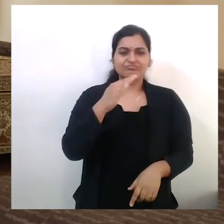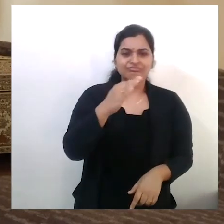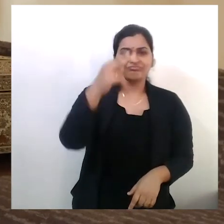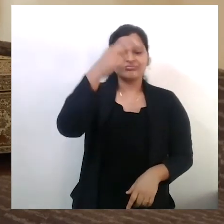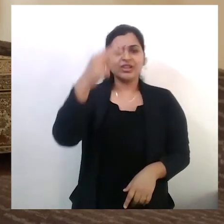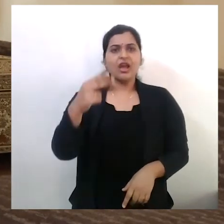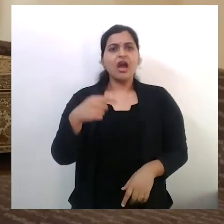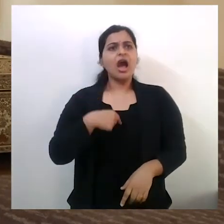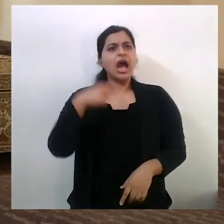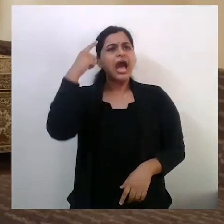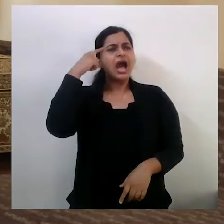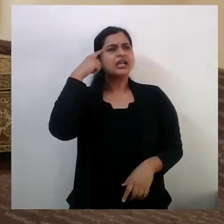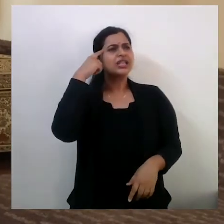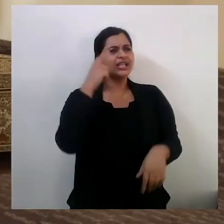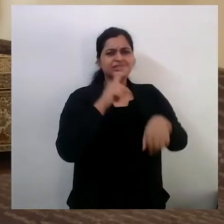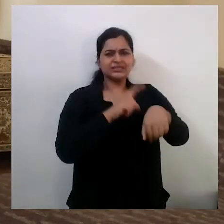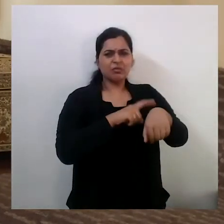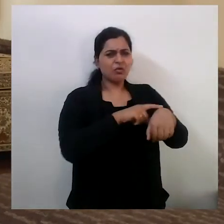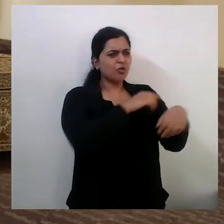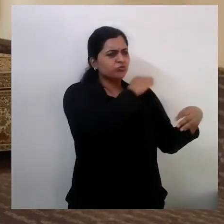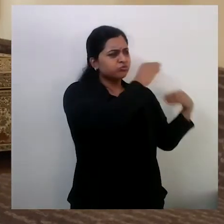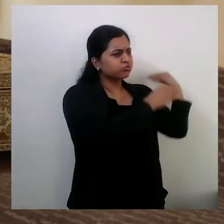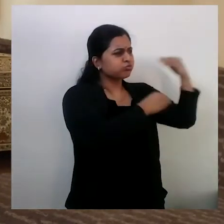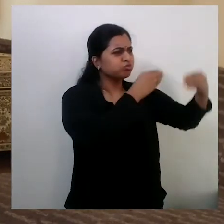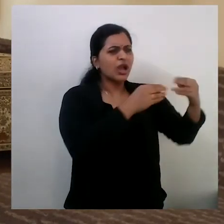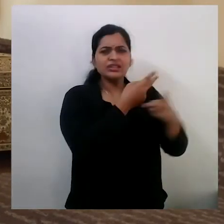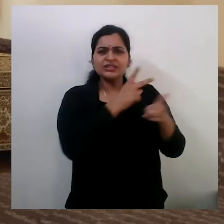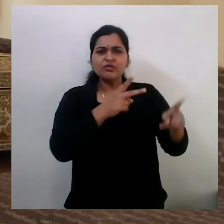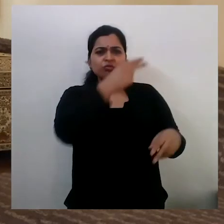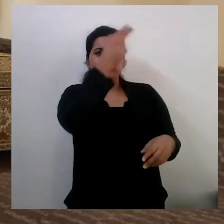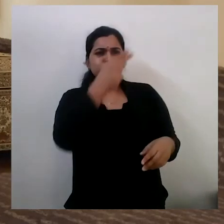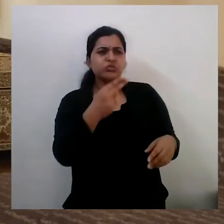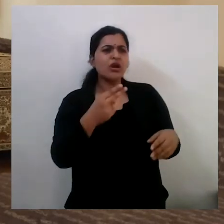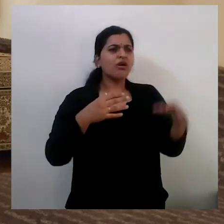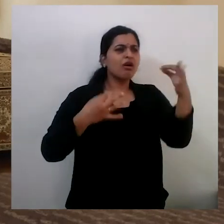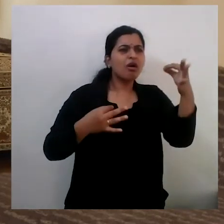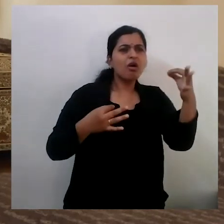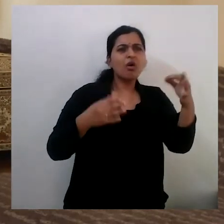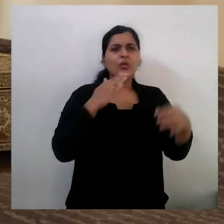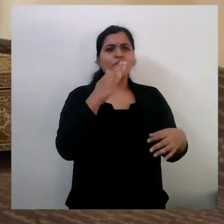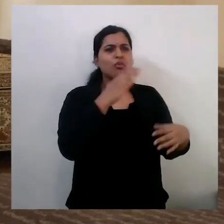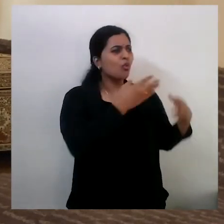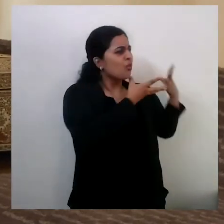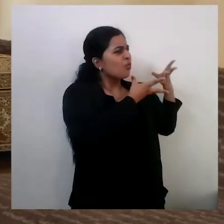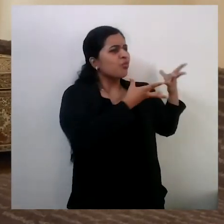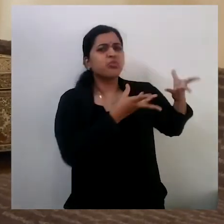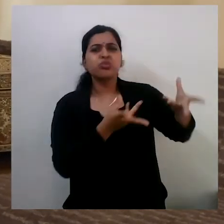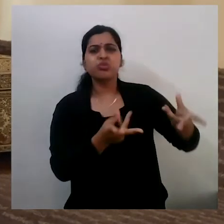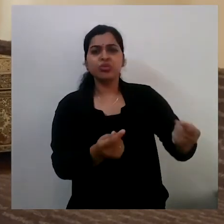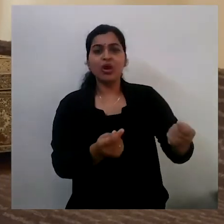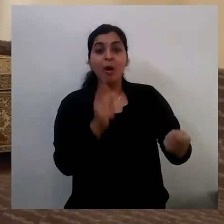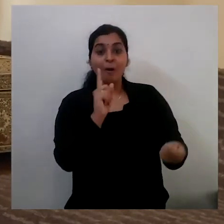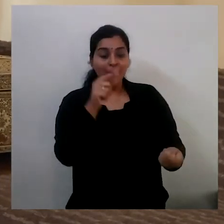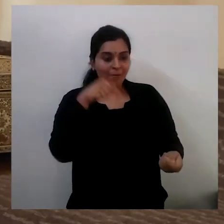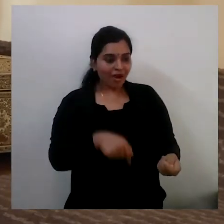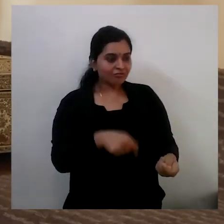these forms of art disappeared. And I think this is an amazing effort